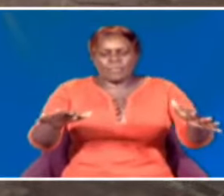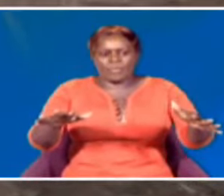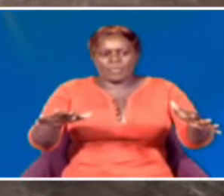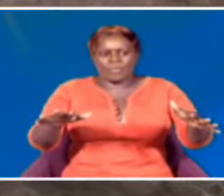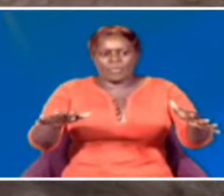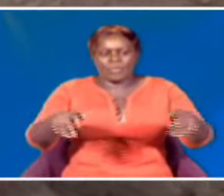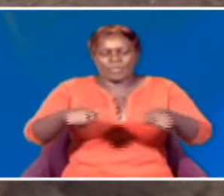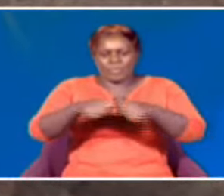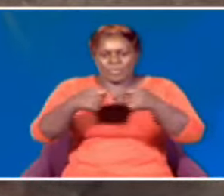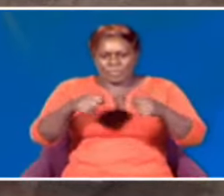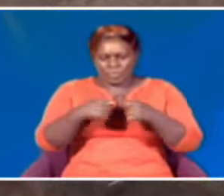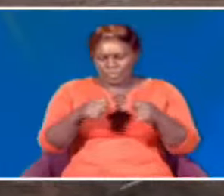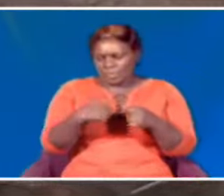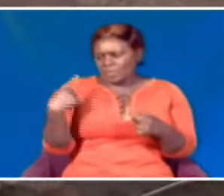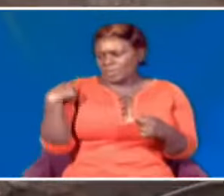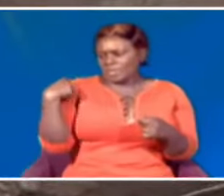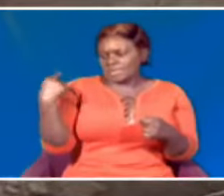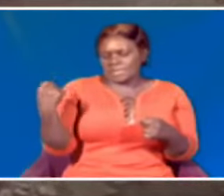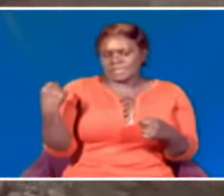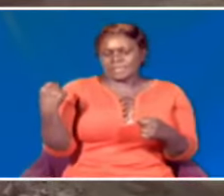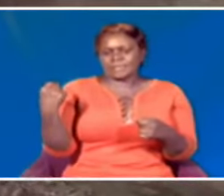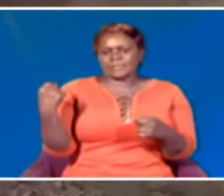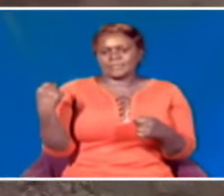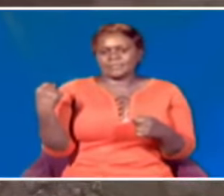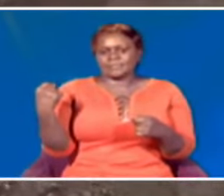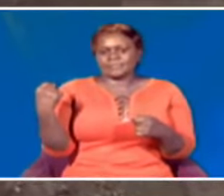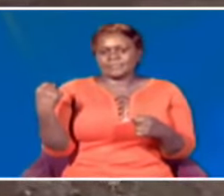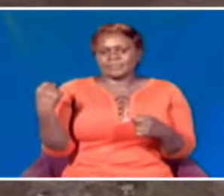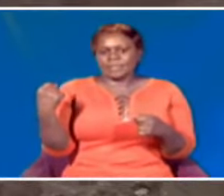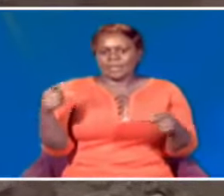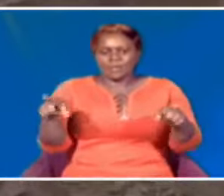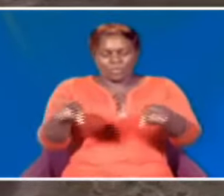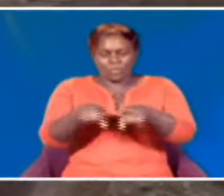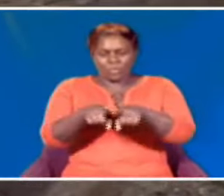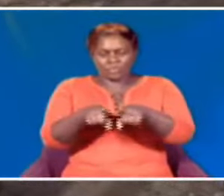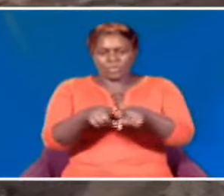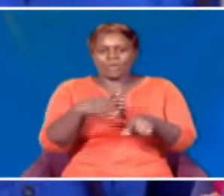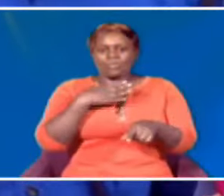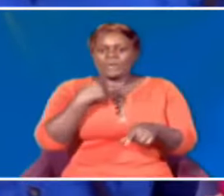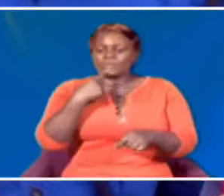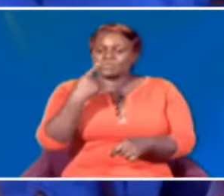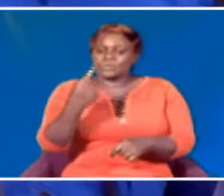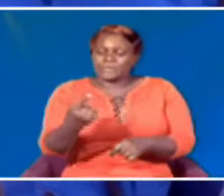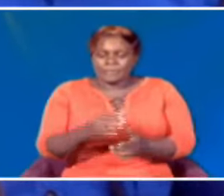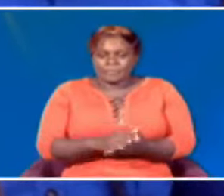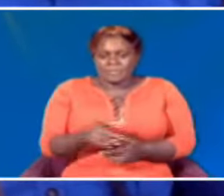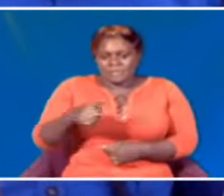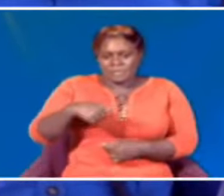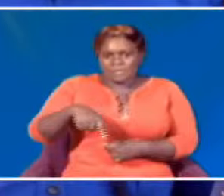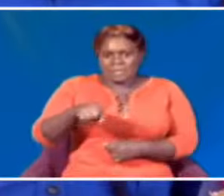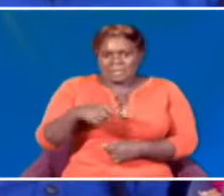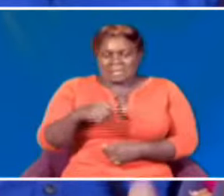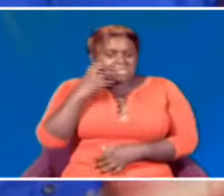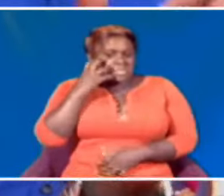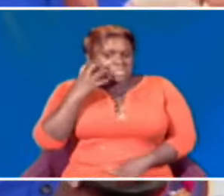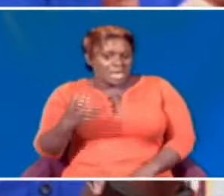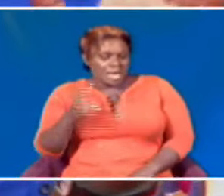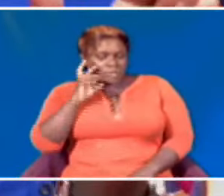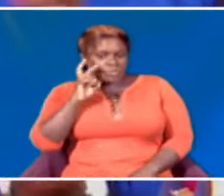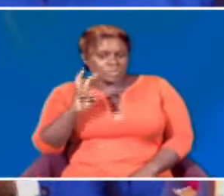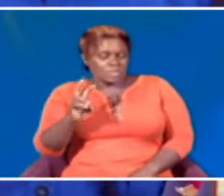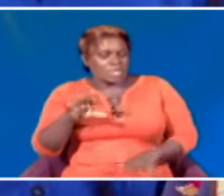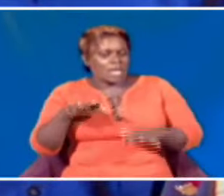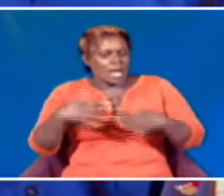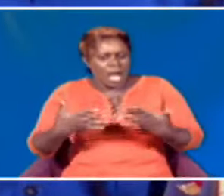the recent rains and floods. And I want to say that we are saddened to see the